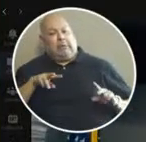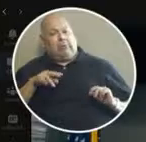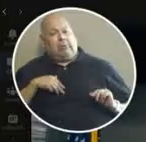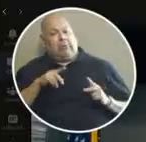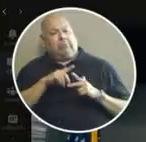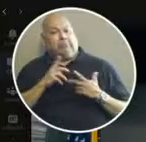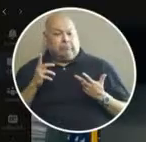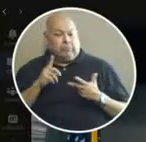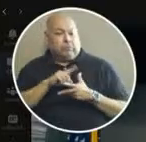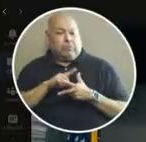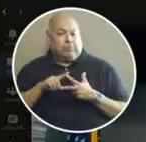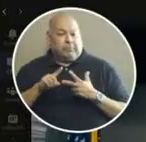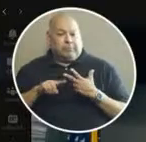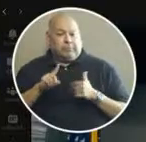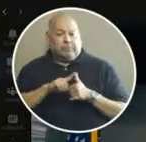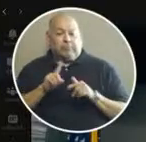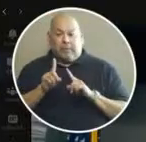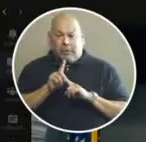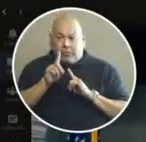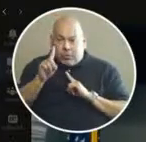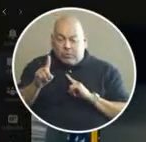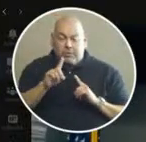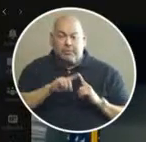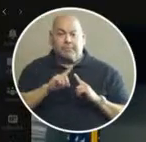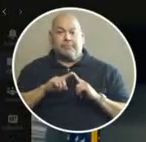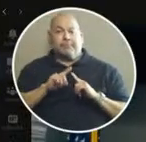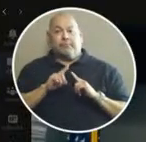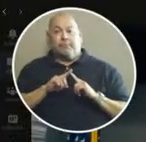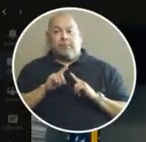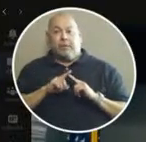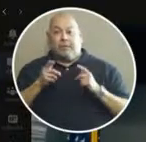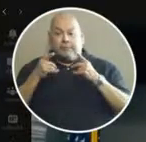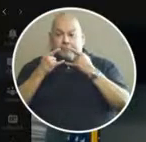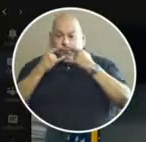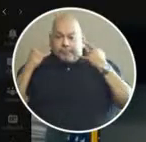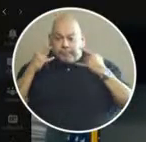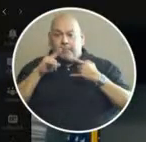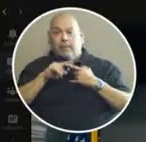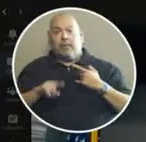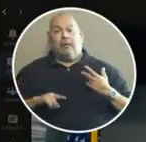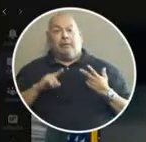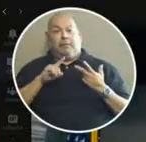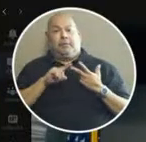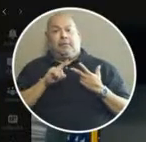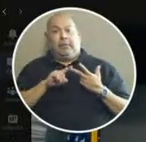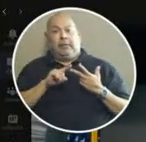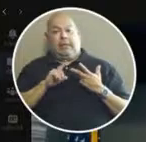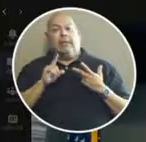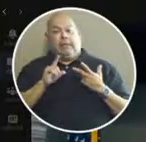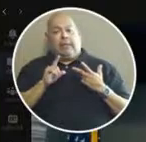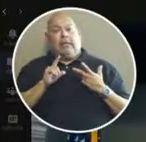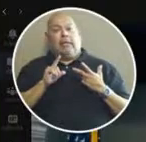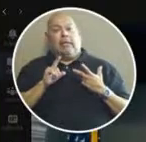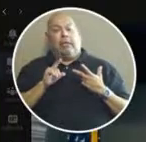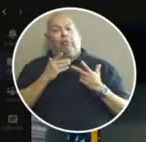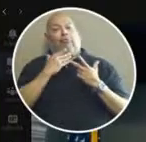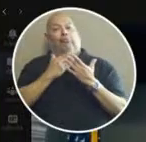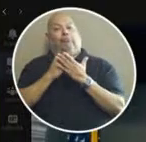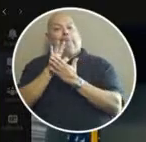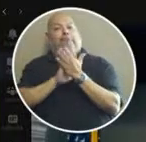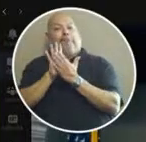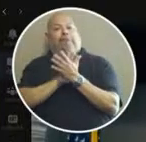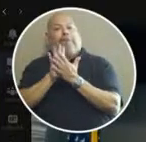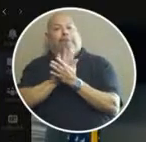three main things, which is the social distancing, wearing the face covering, and also practice hygiene by